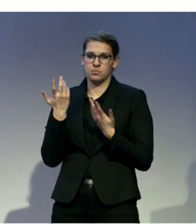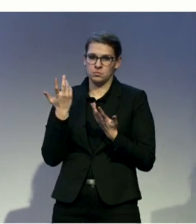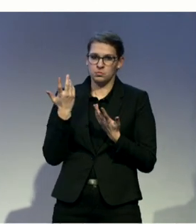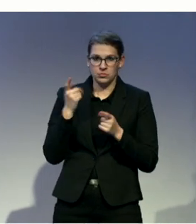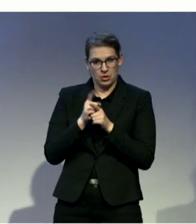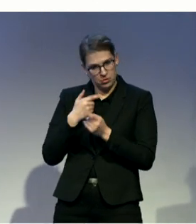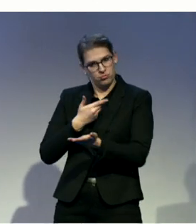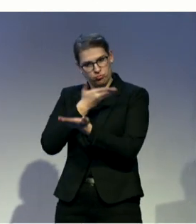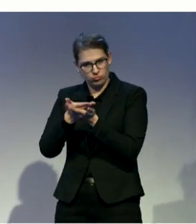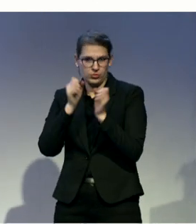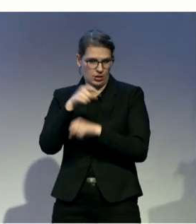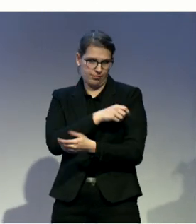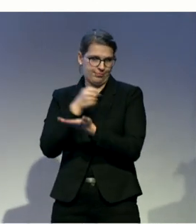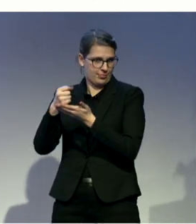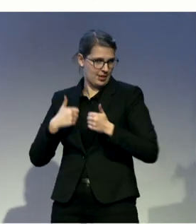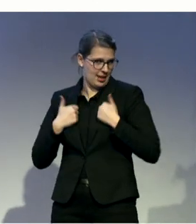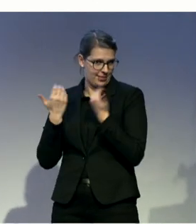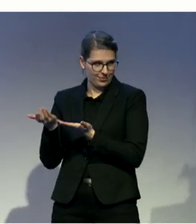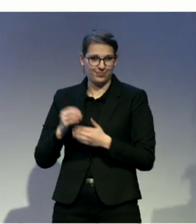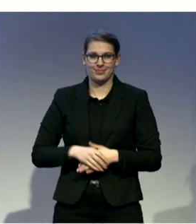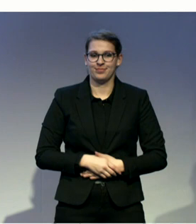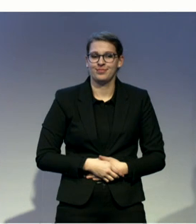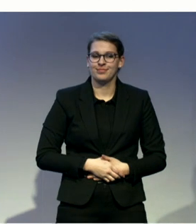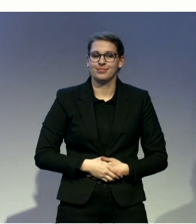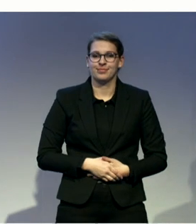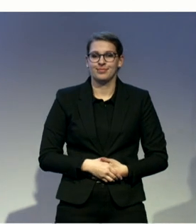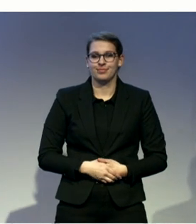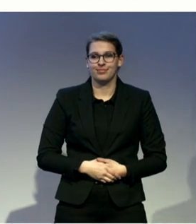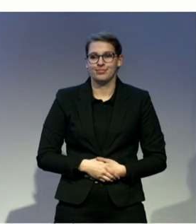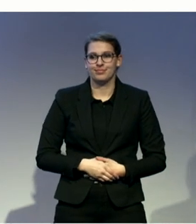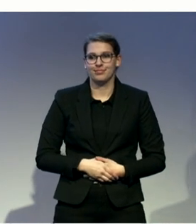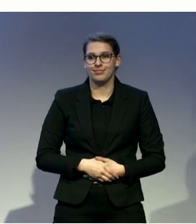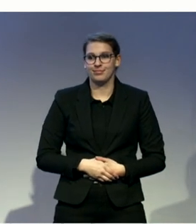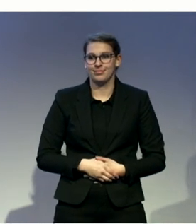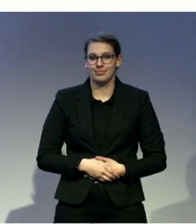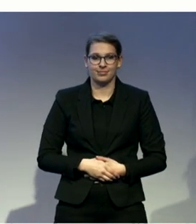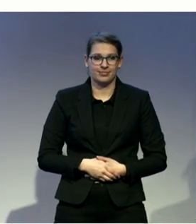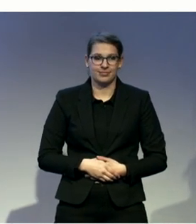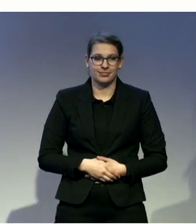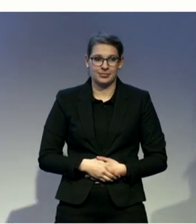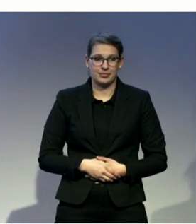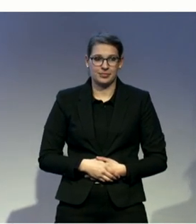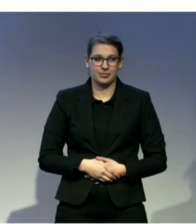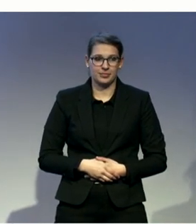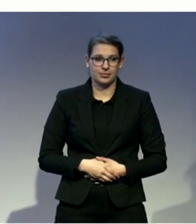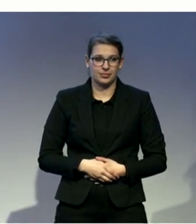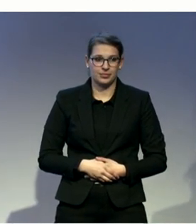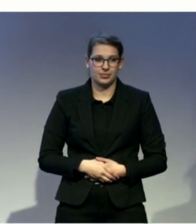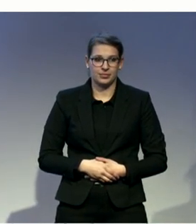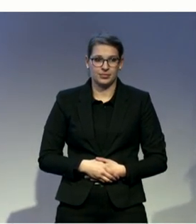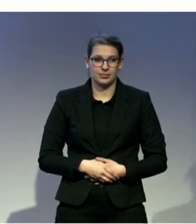Və eyni zamanda həmin binalar və həmin binaların ətrafları accessibility cəhətdən əlilli şəxslər